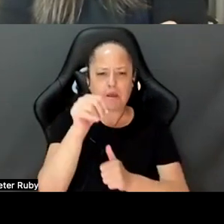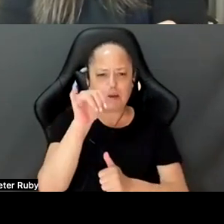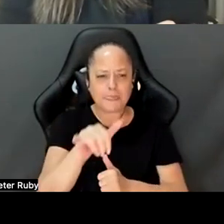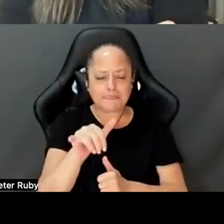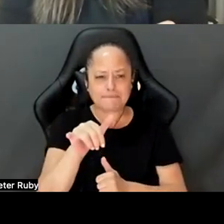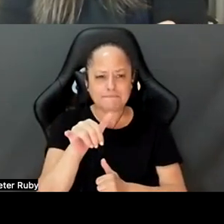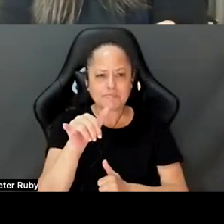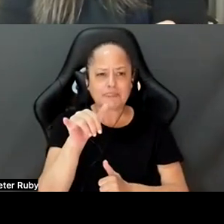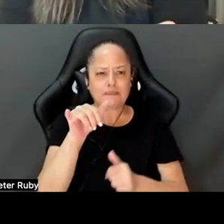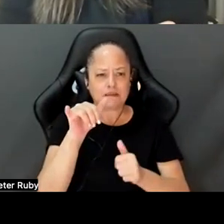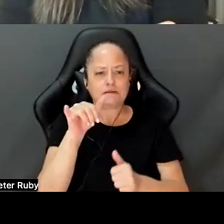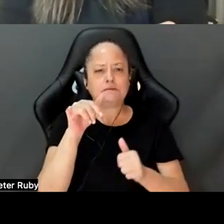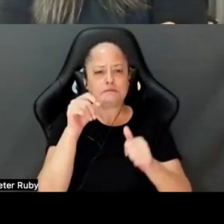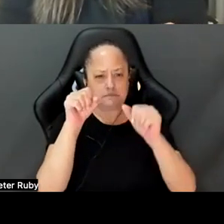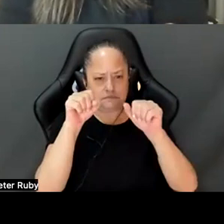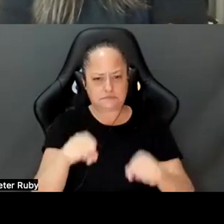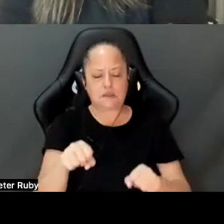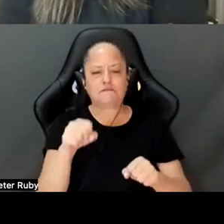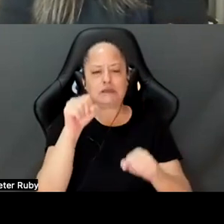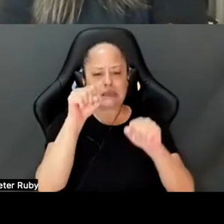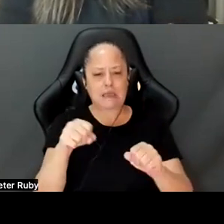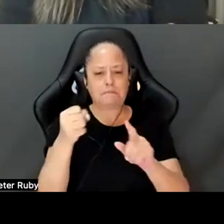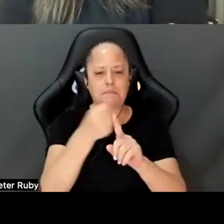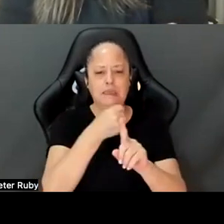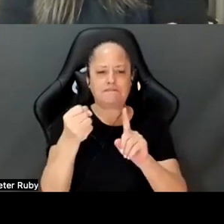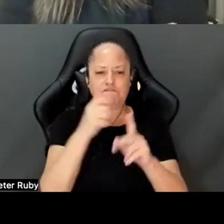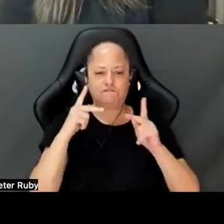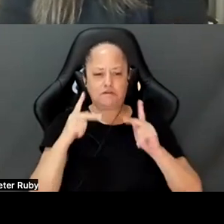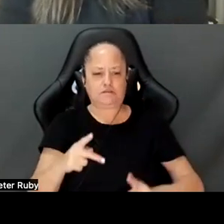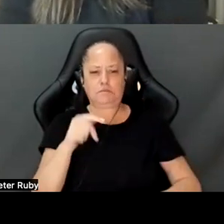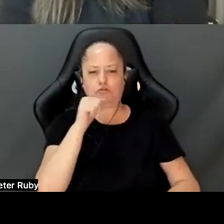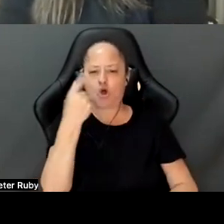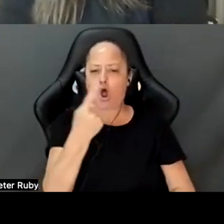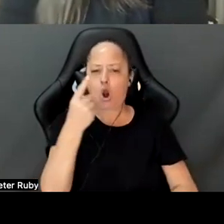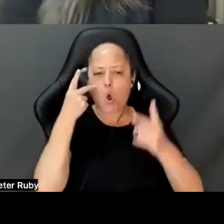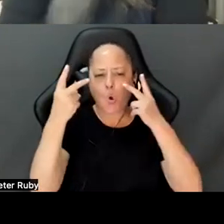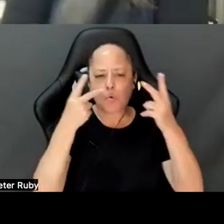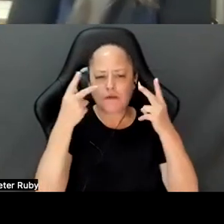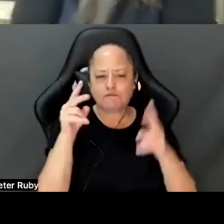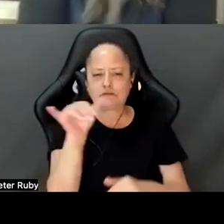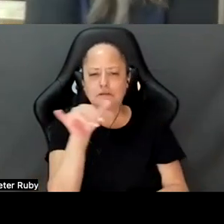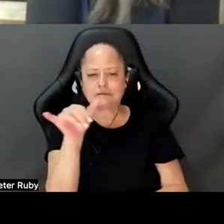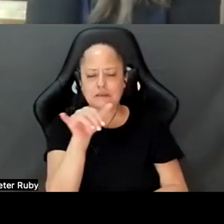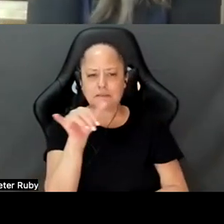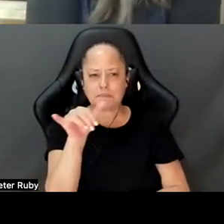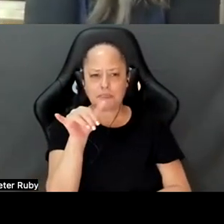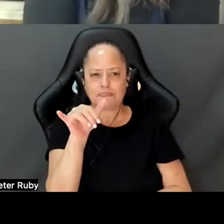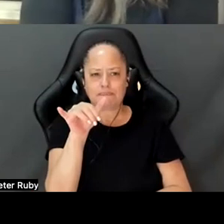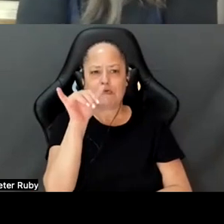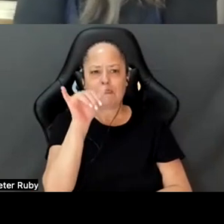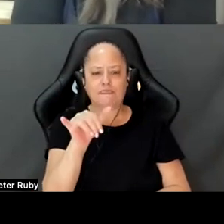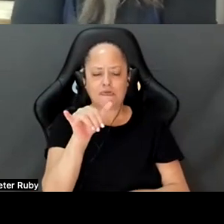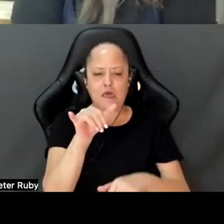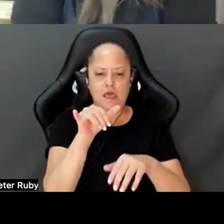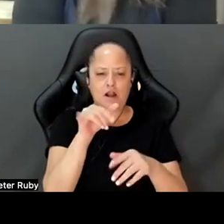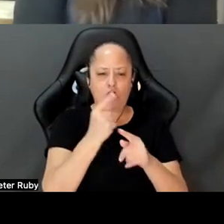that although certainly there can be physical abuse, it's not always visible in the same kind of way, and that coercion and